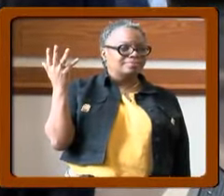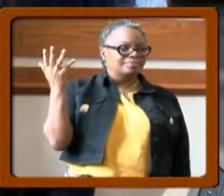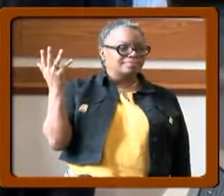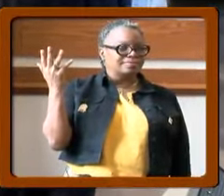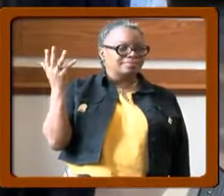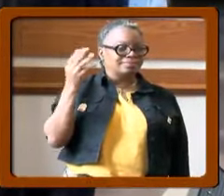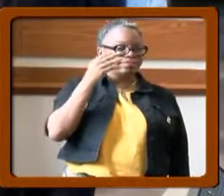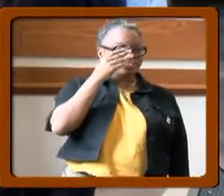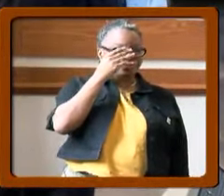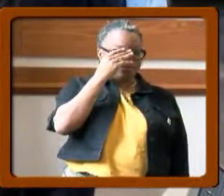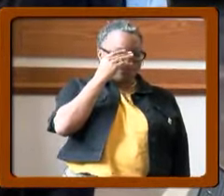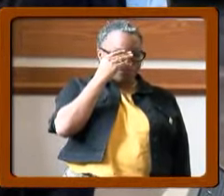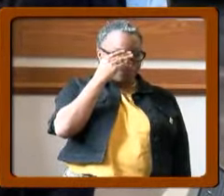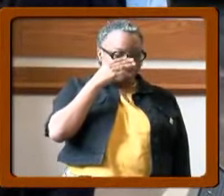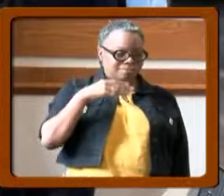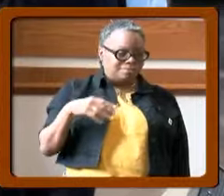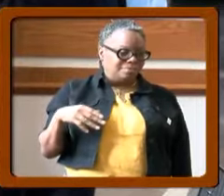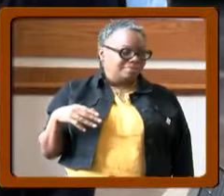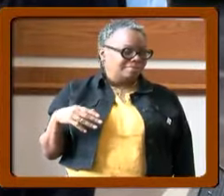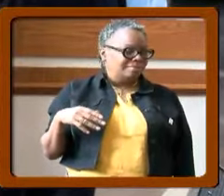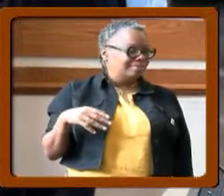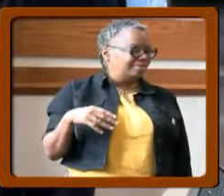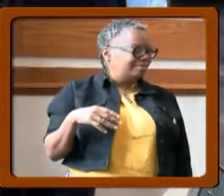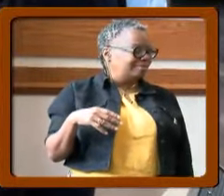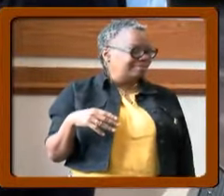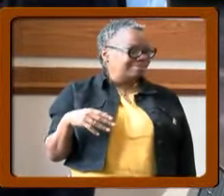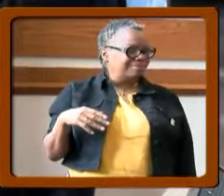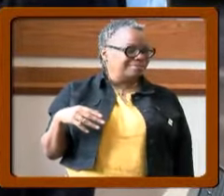Come on, brother. For the